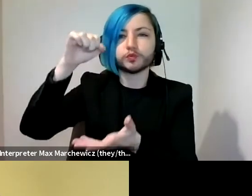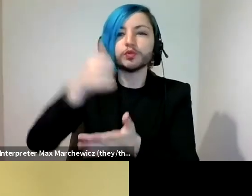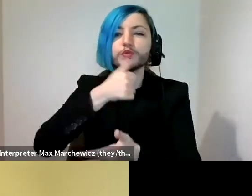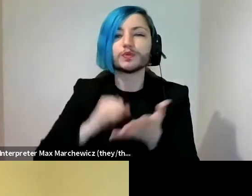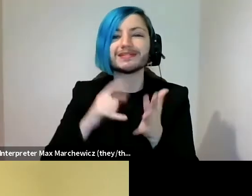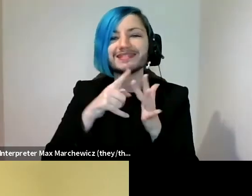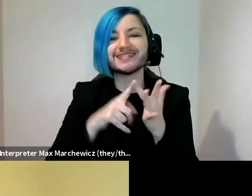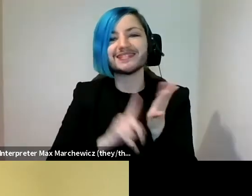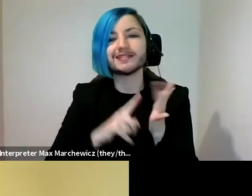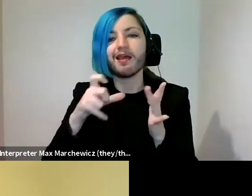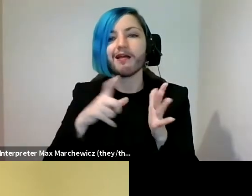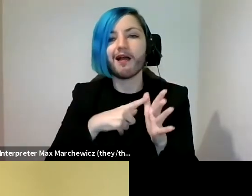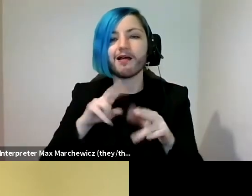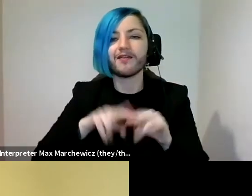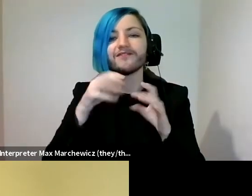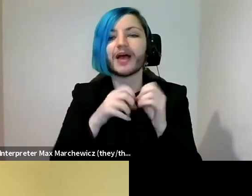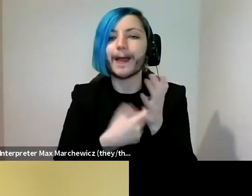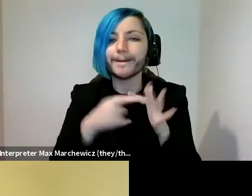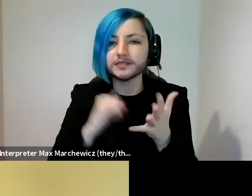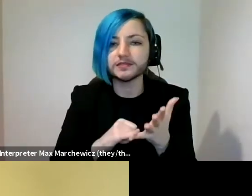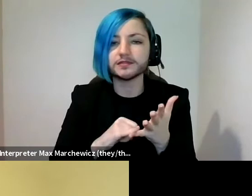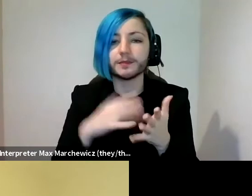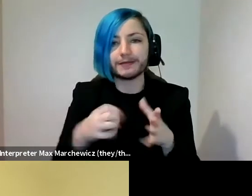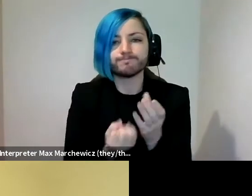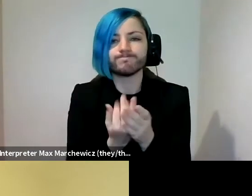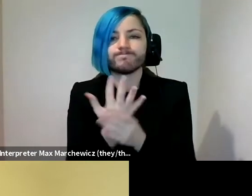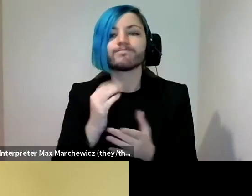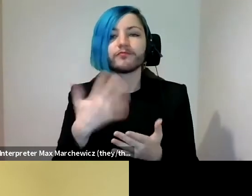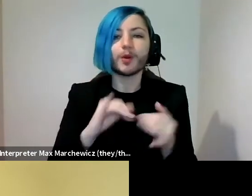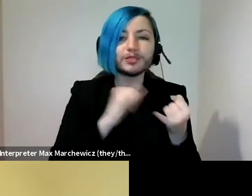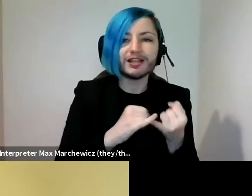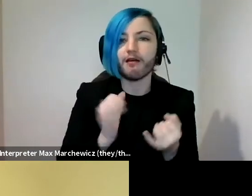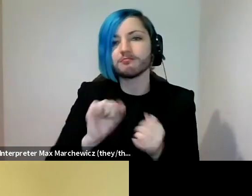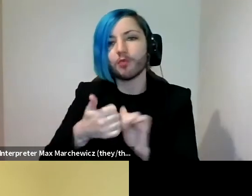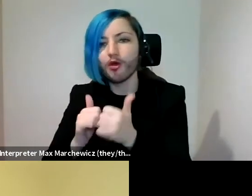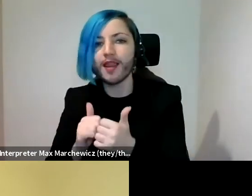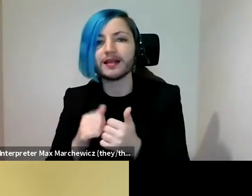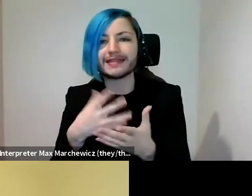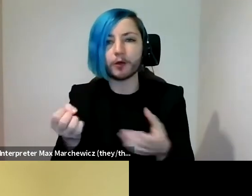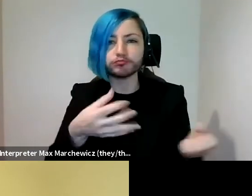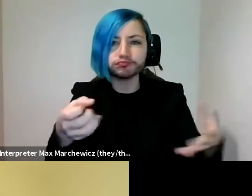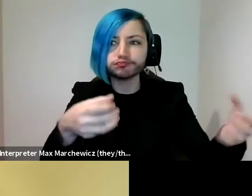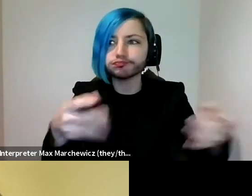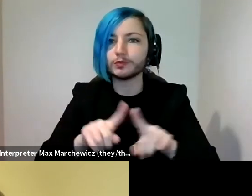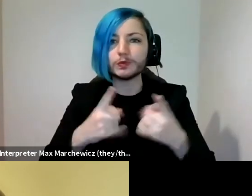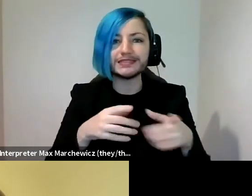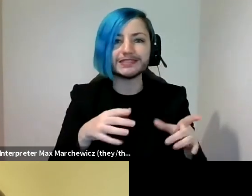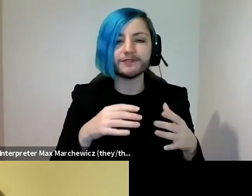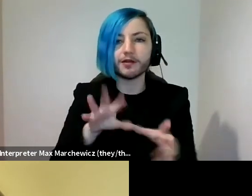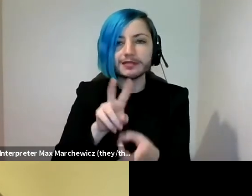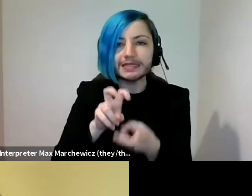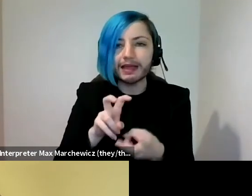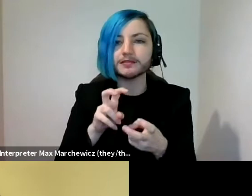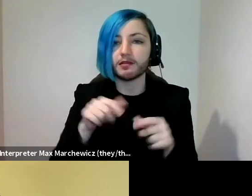was developed by Sheila and her colleagues and implemented in numerous detectors across a consortium of groups working across